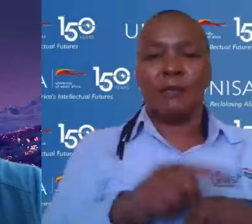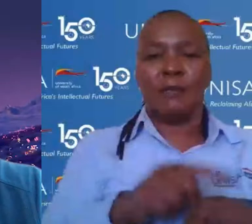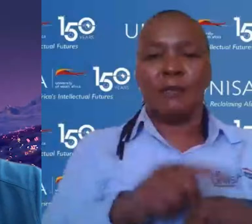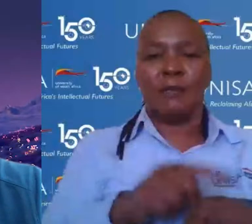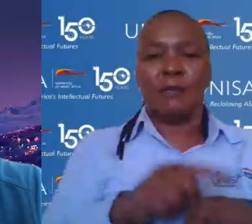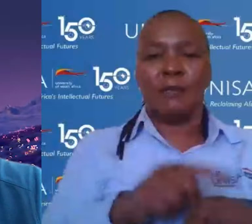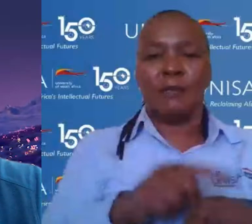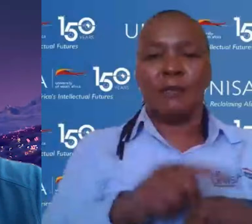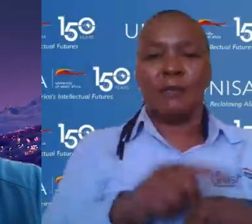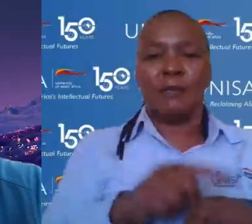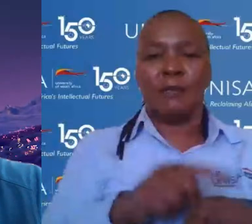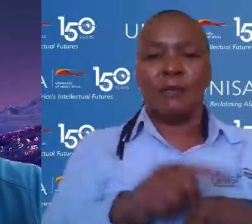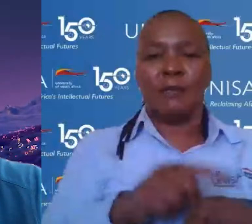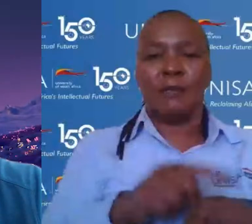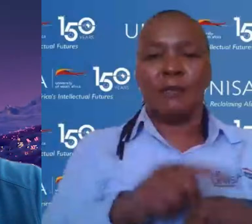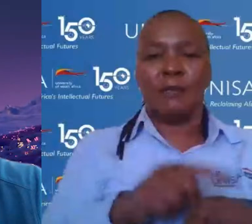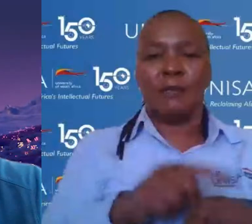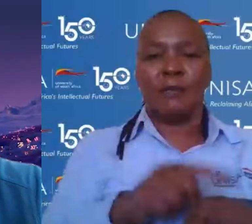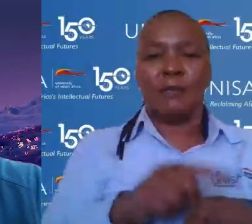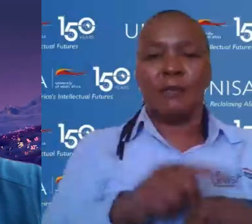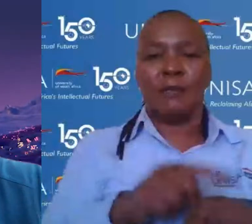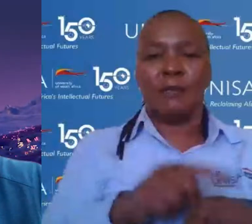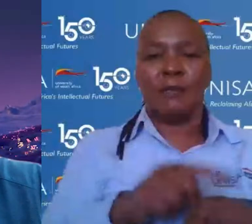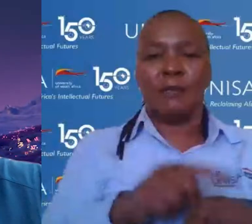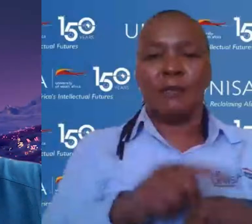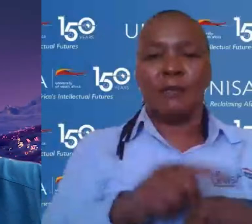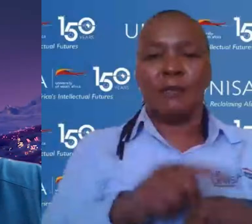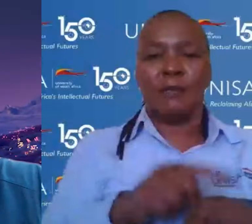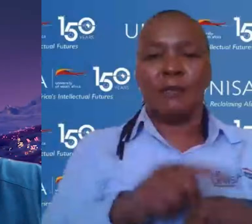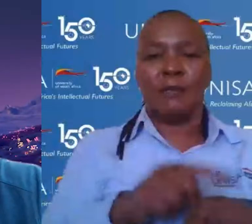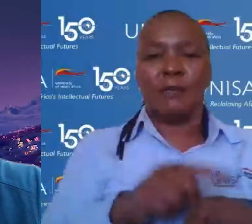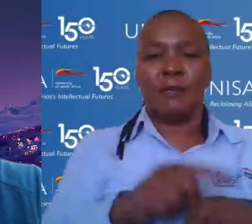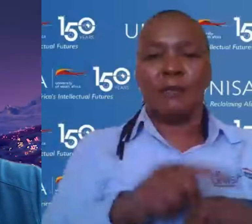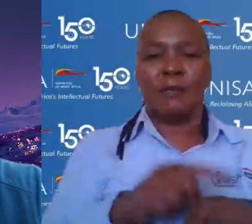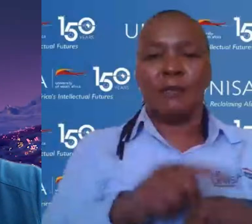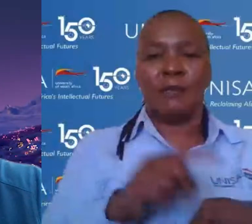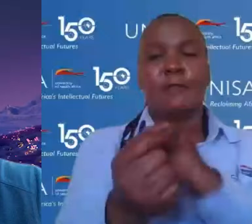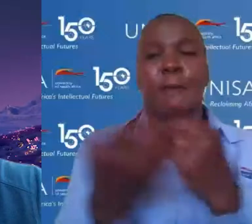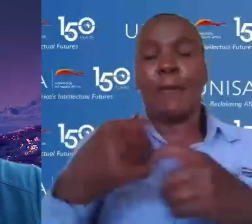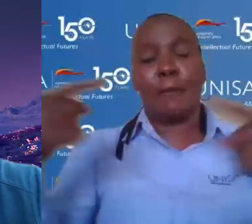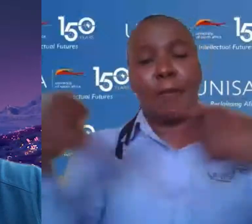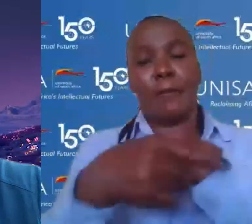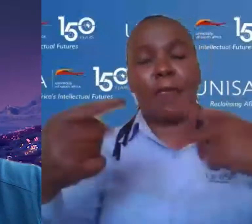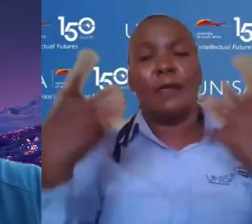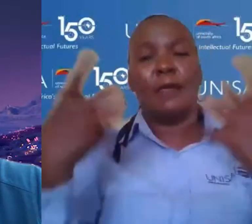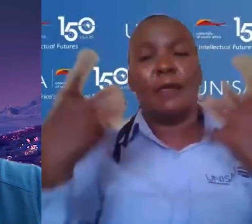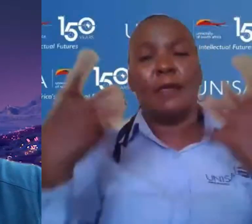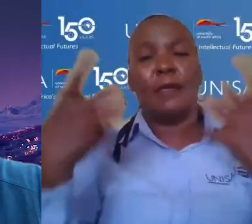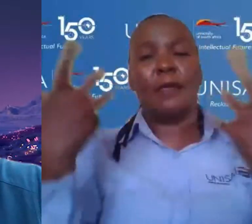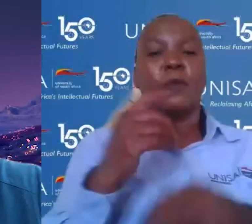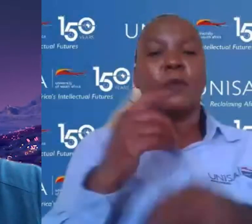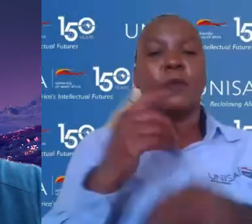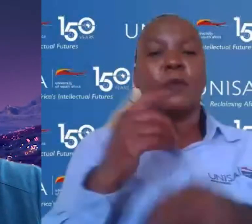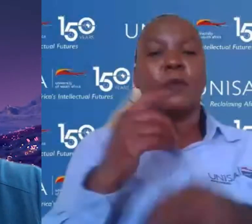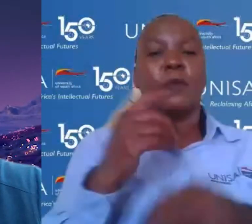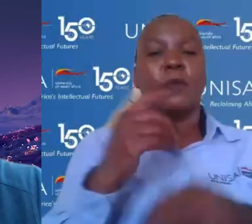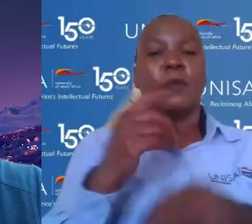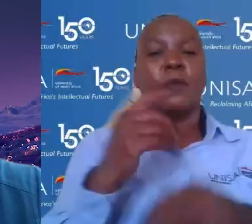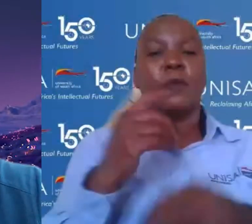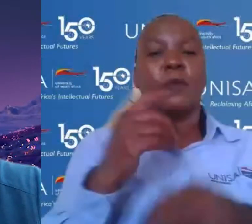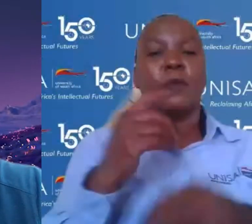events, links to events that you may have missed, so that you can catch up on those through